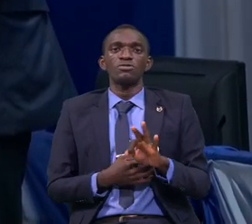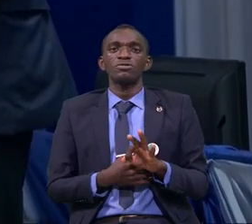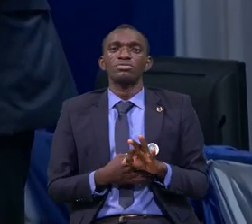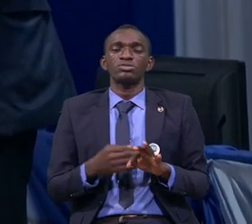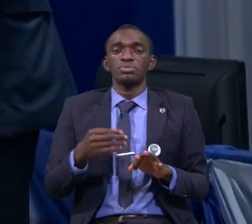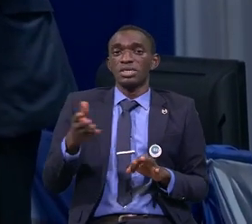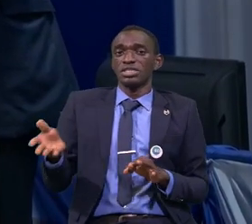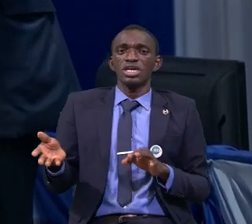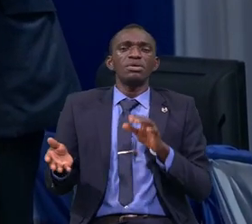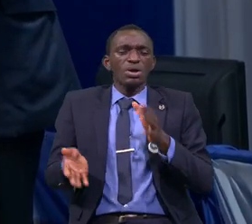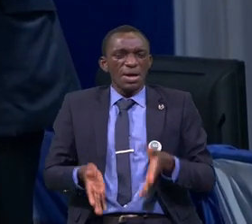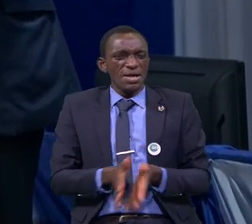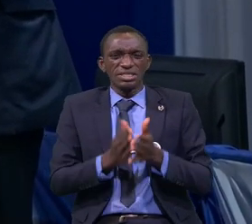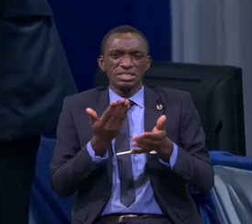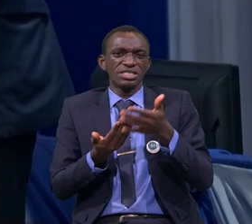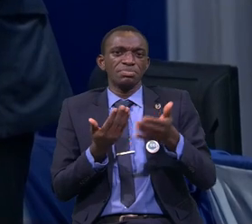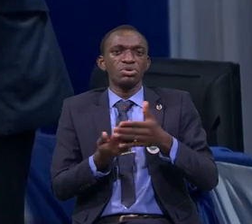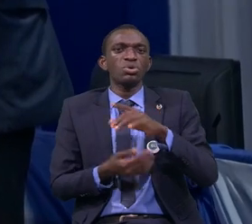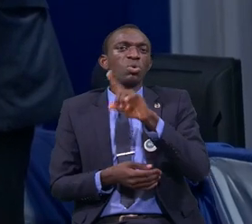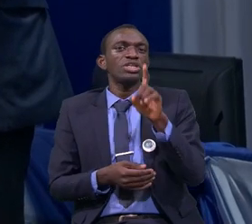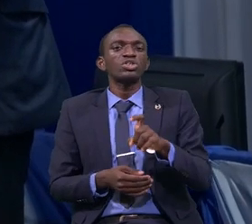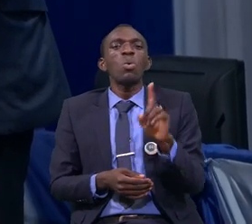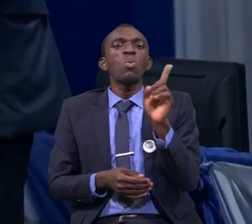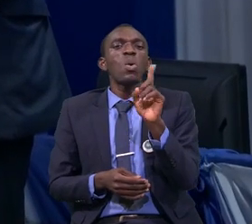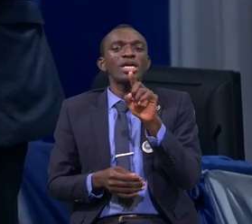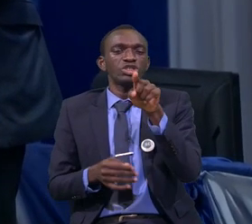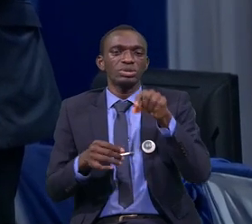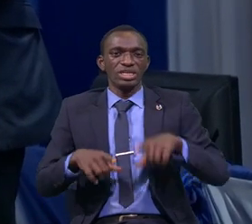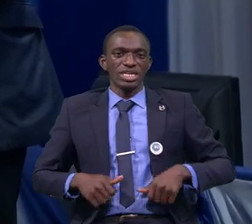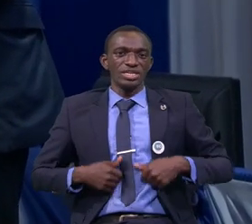We are asking about the region where you stay.